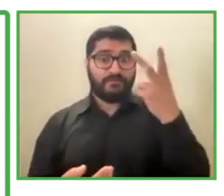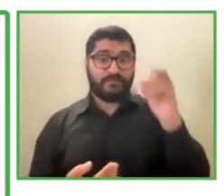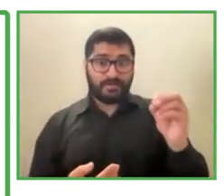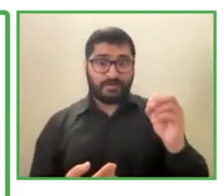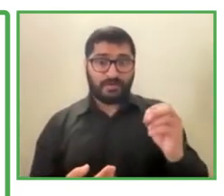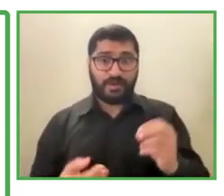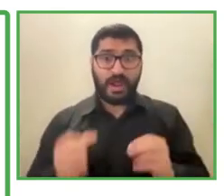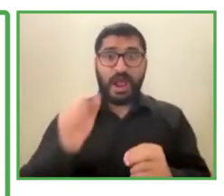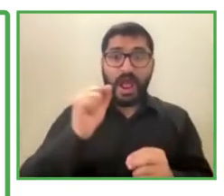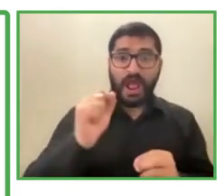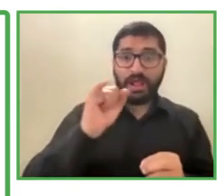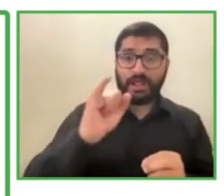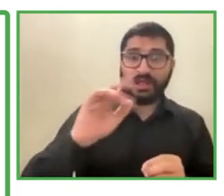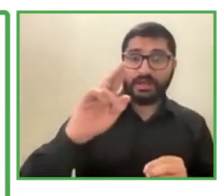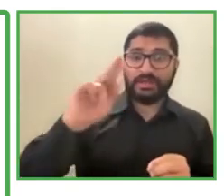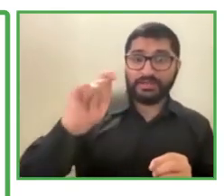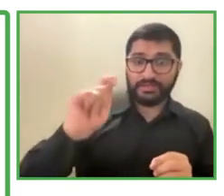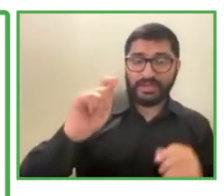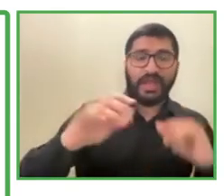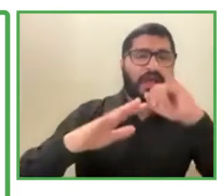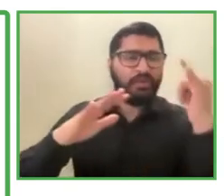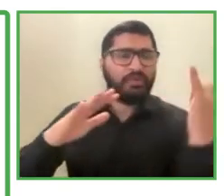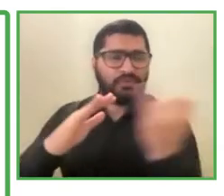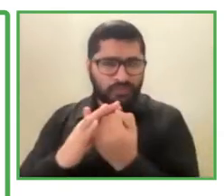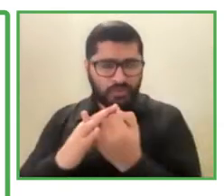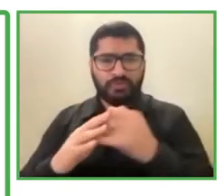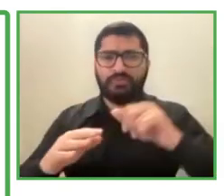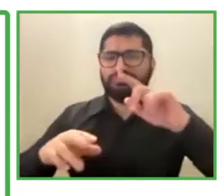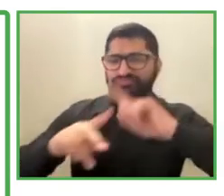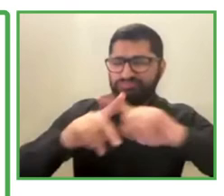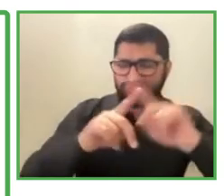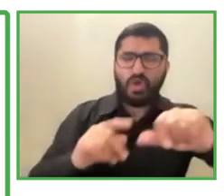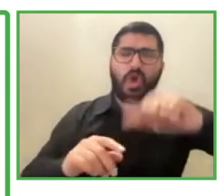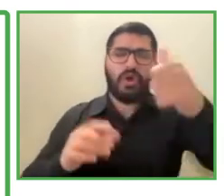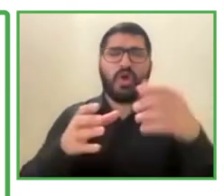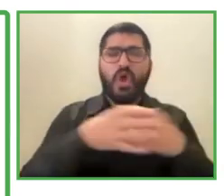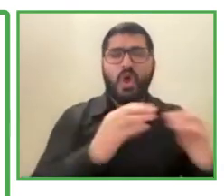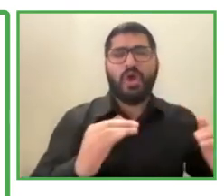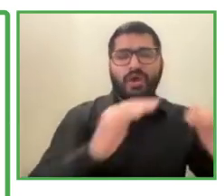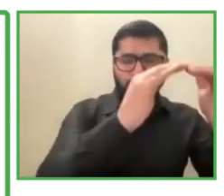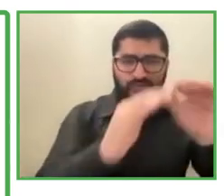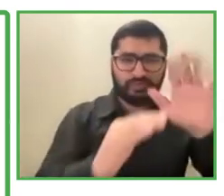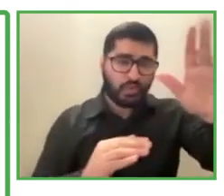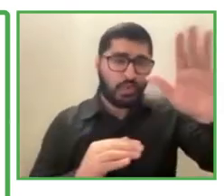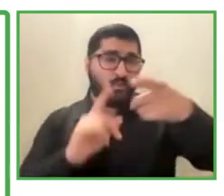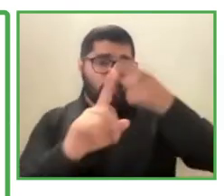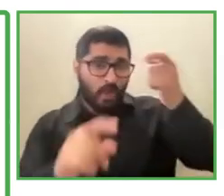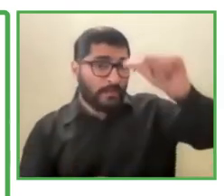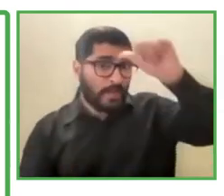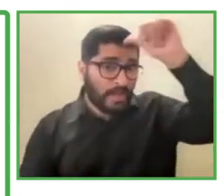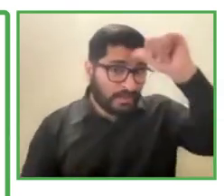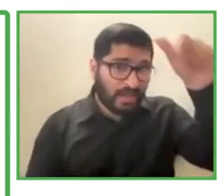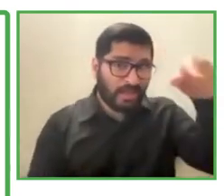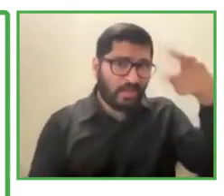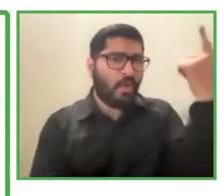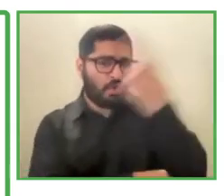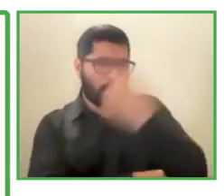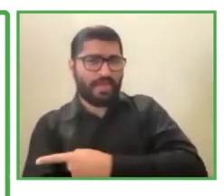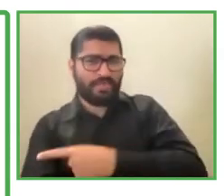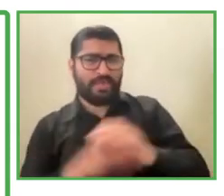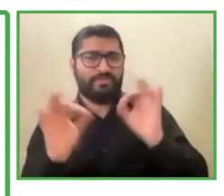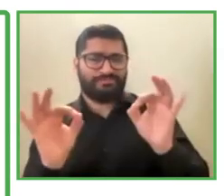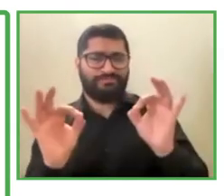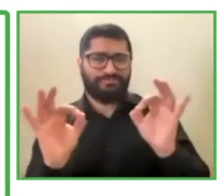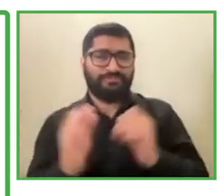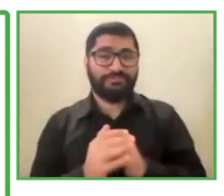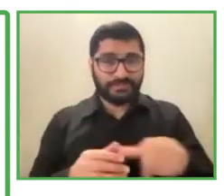IoT, Enable India, and Fundación ONCE. In this space, these winning initiatives